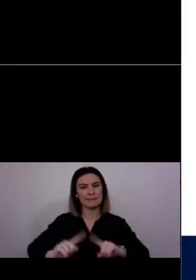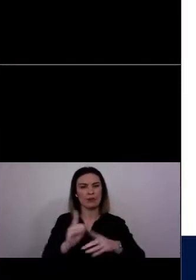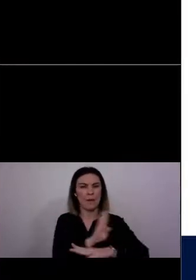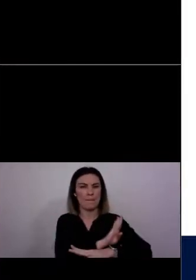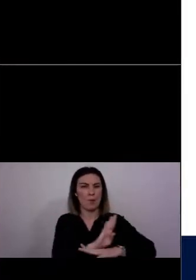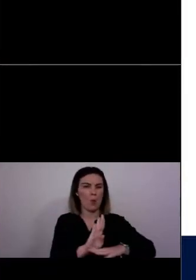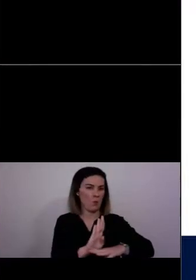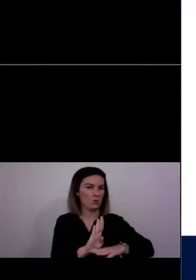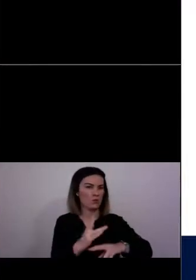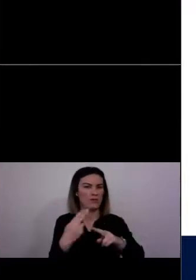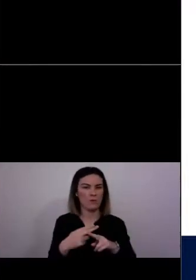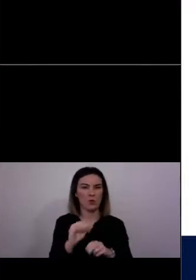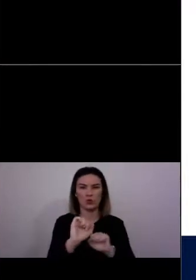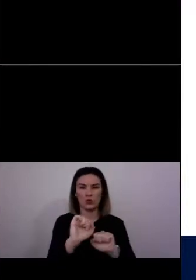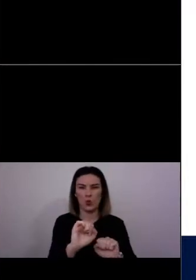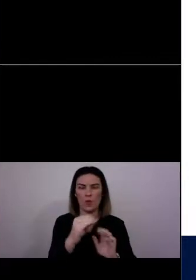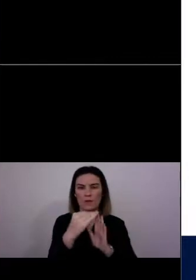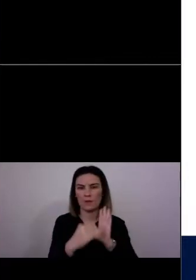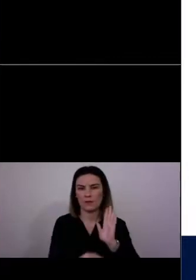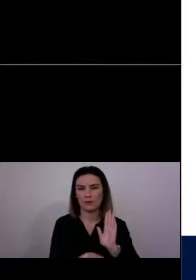Next slide, please.